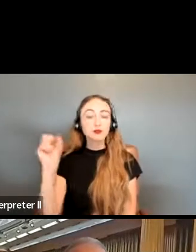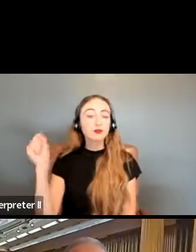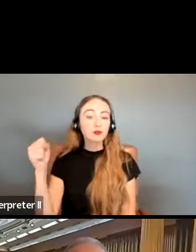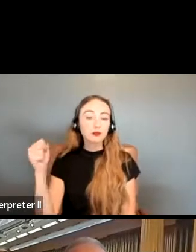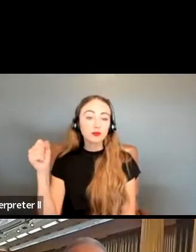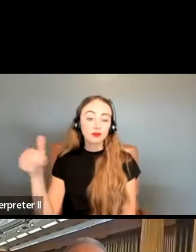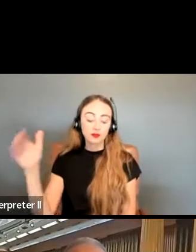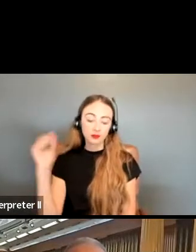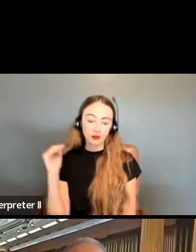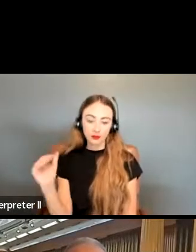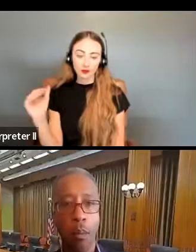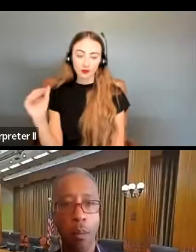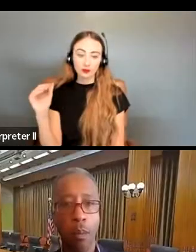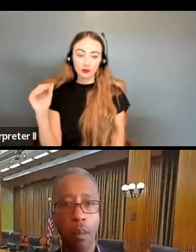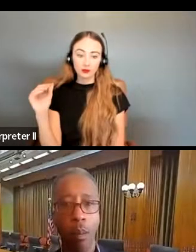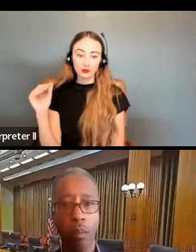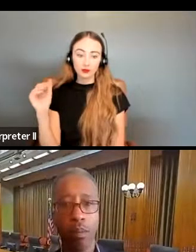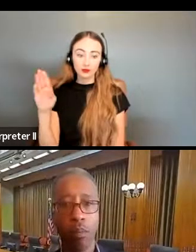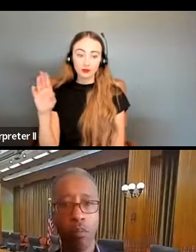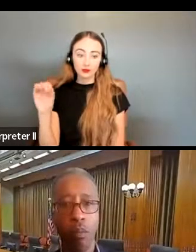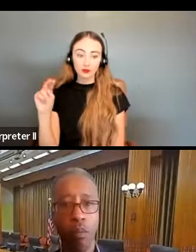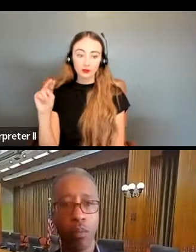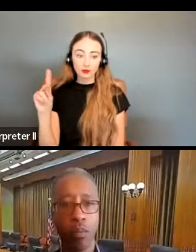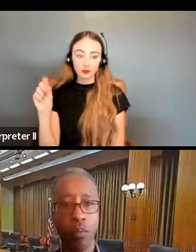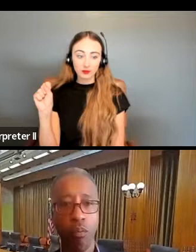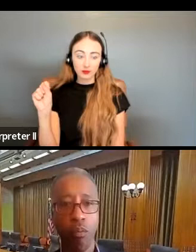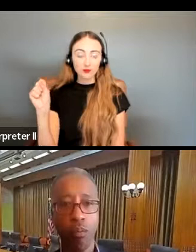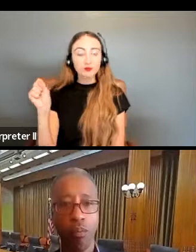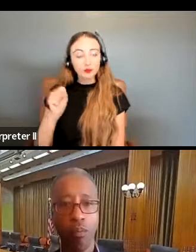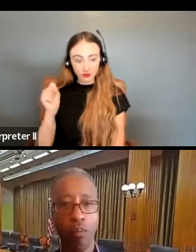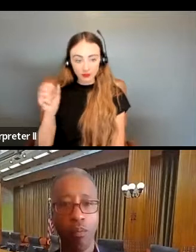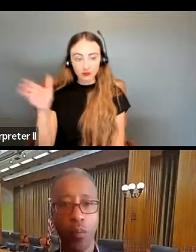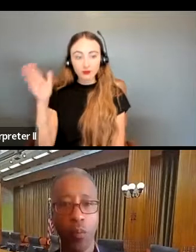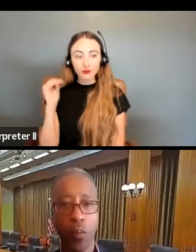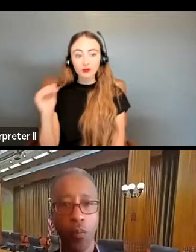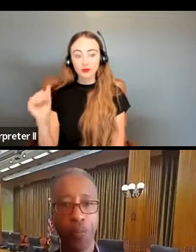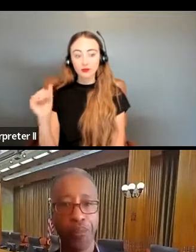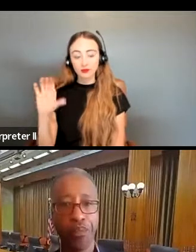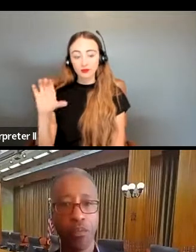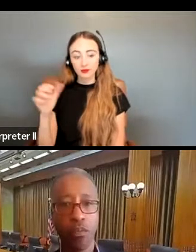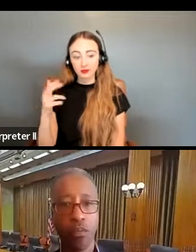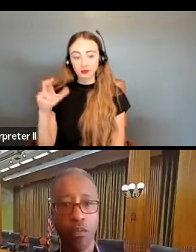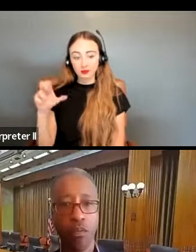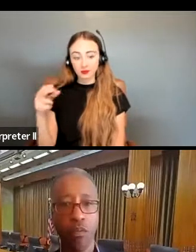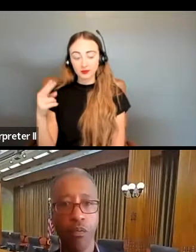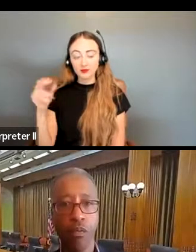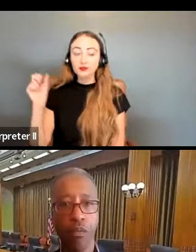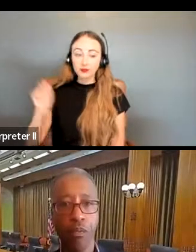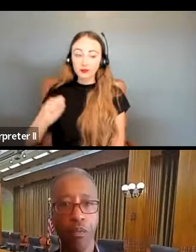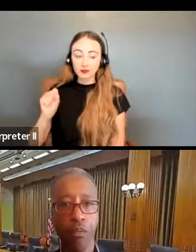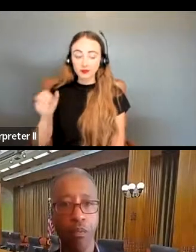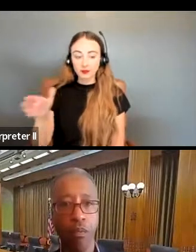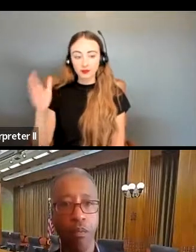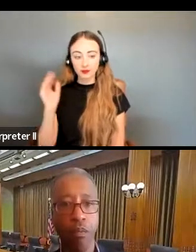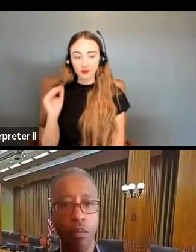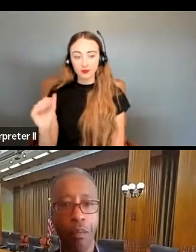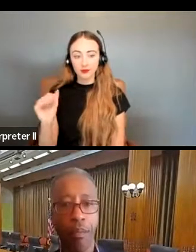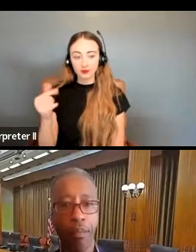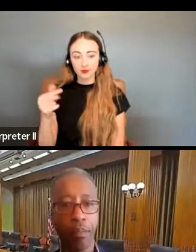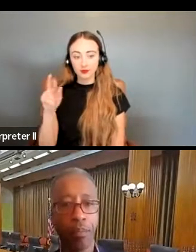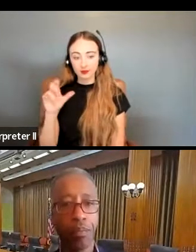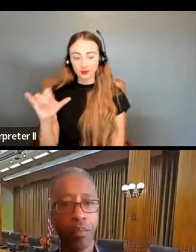Yes. Councilmember Allen votes yes. Councilmember Bonds. Yes. Councilmember Bonds votes yes. Councilmember Che. Yes. Councilmember Che votes yes. Councilmember